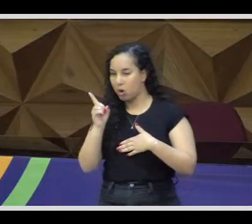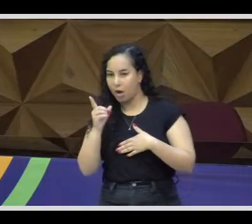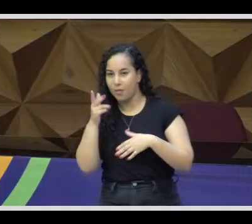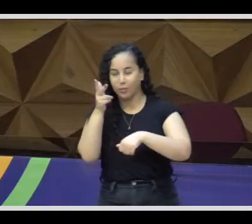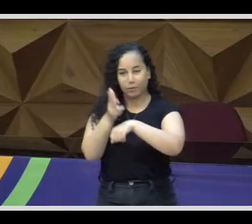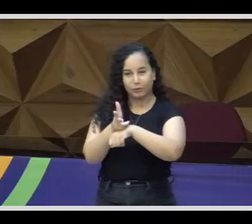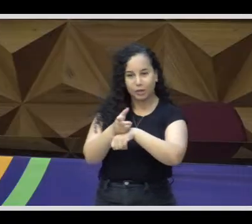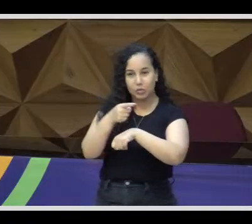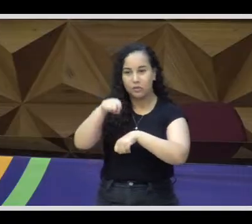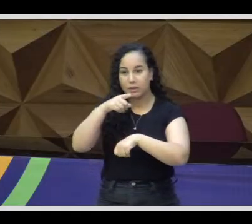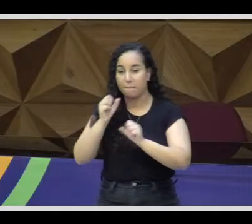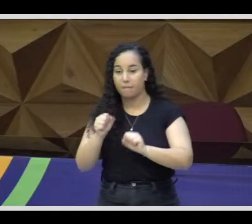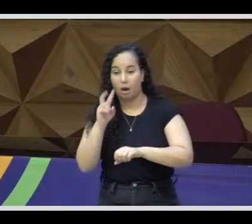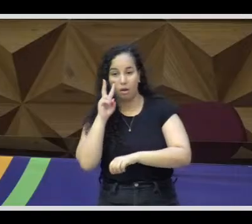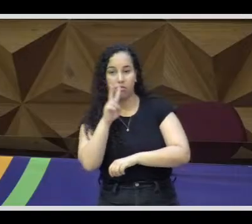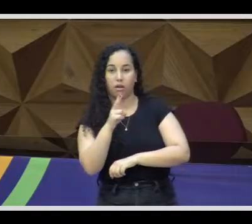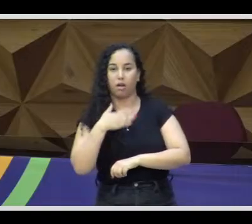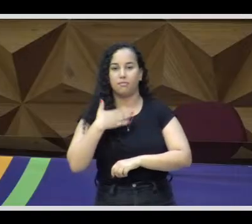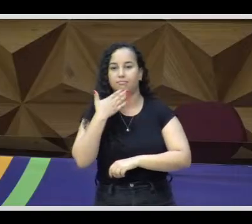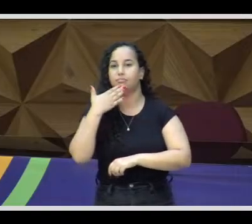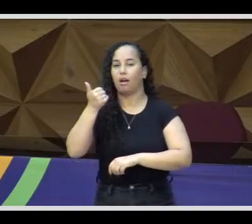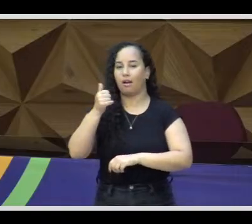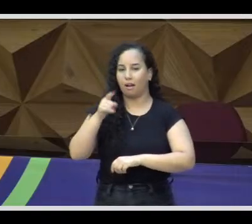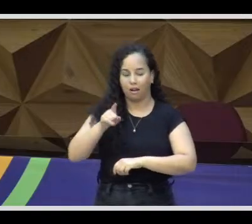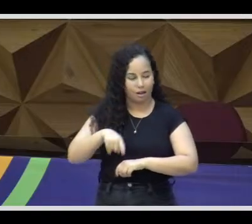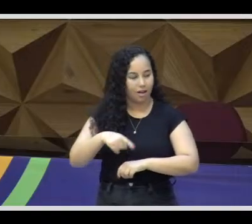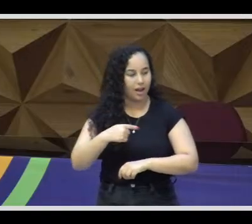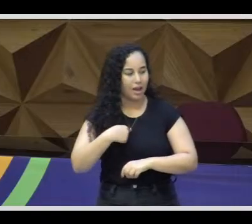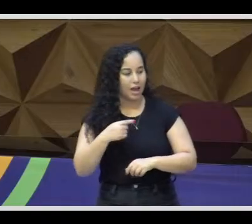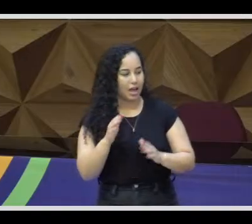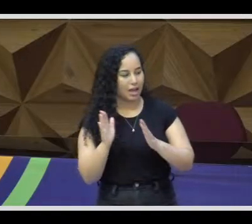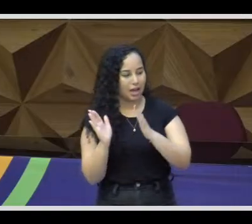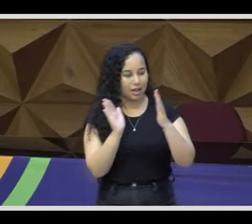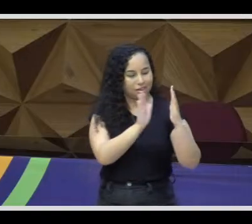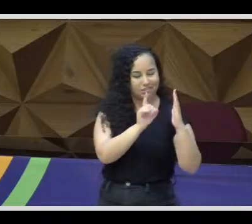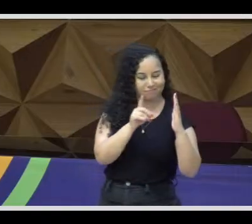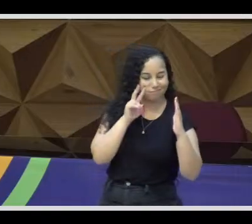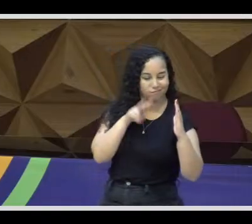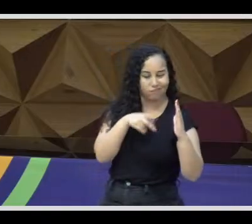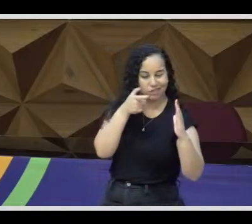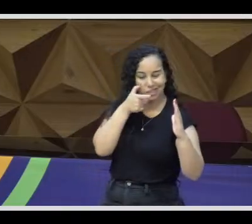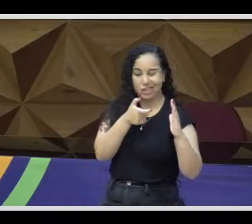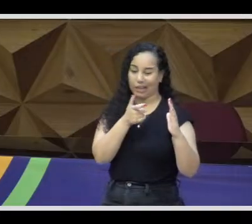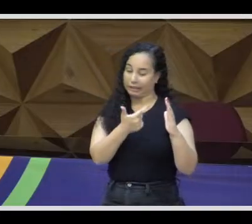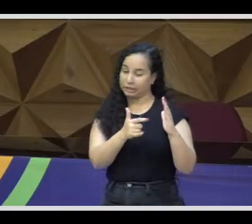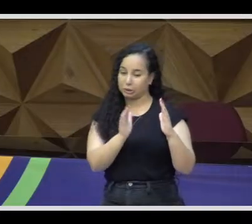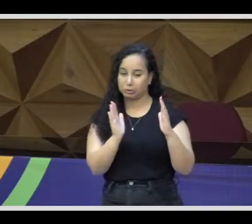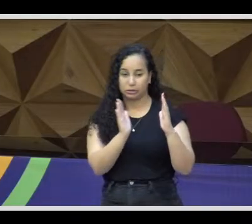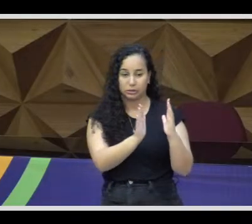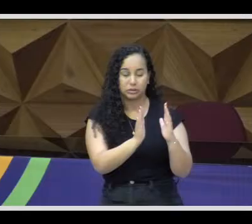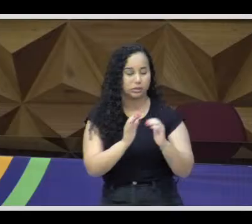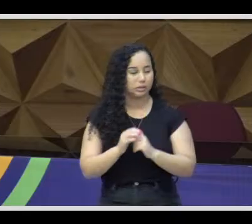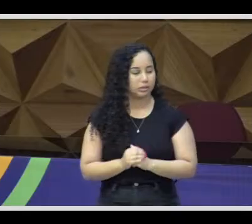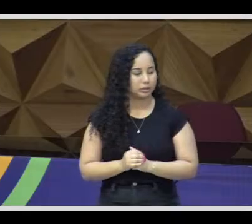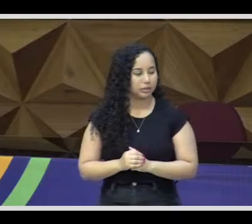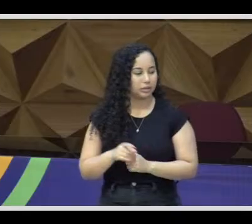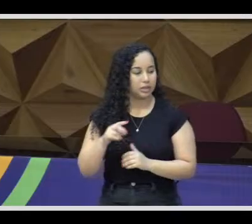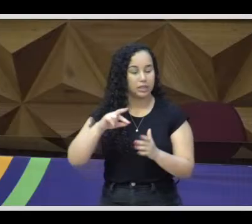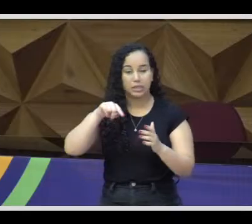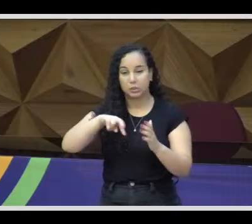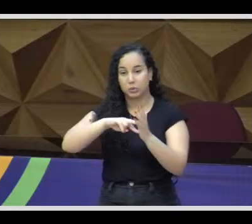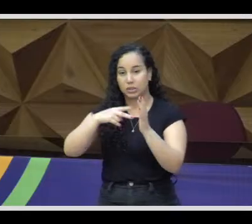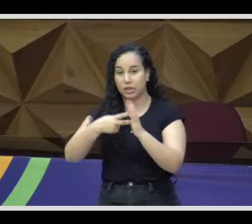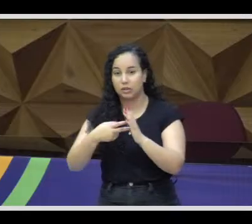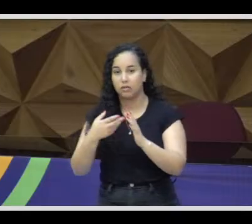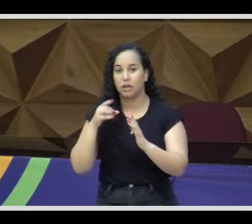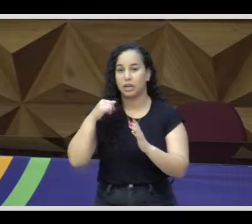the best part of the video, the worst part, and then we show to them retention, which means if